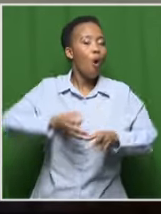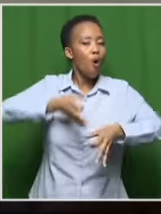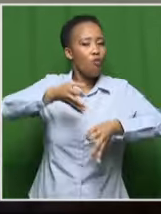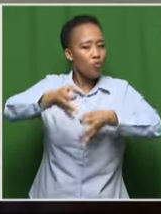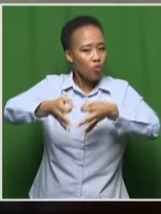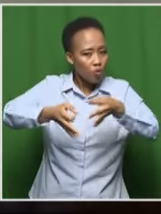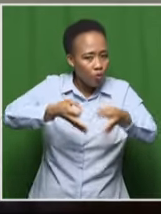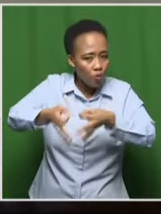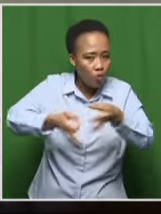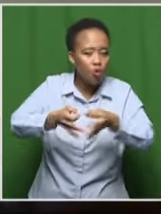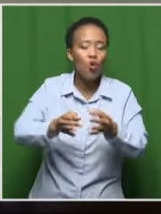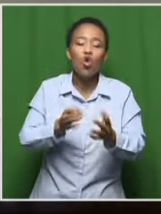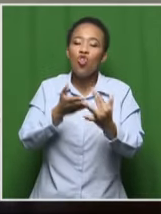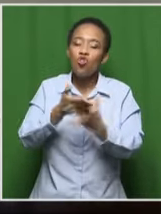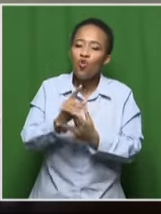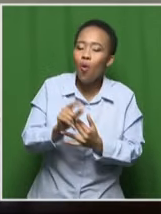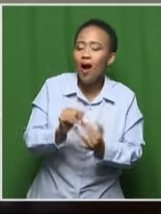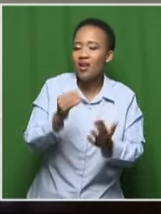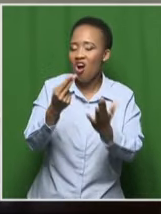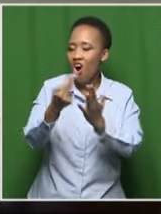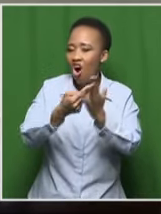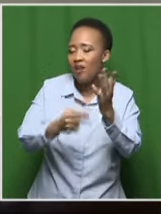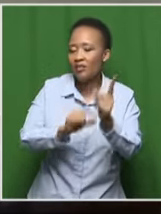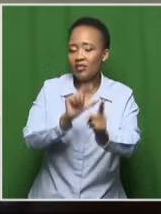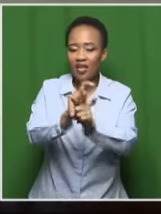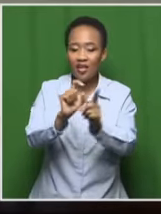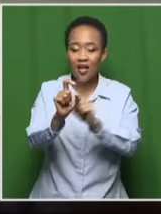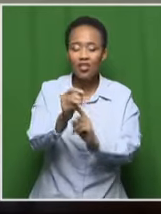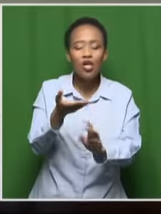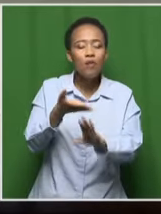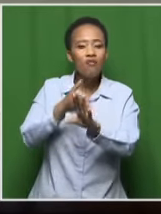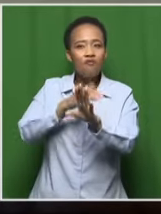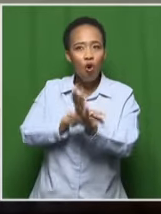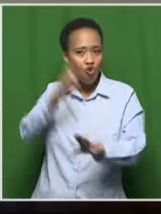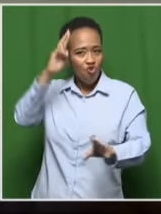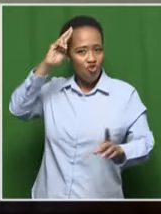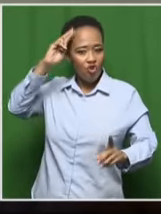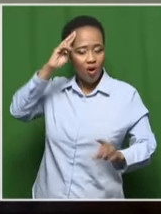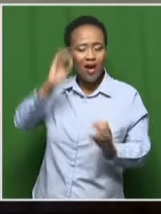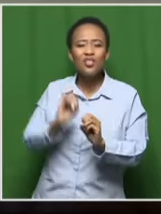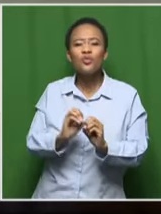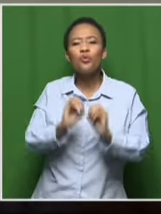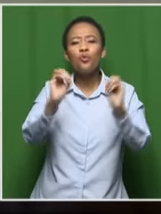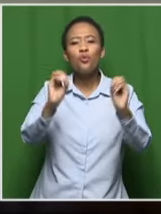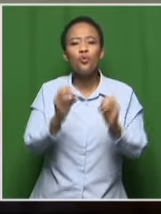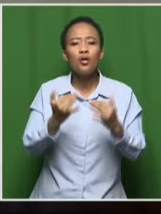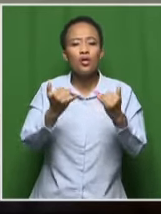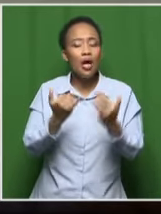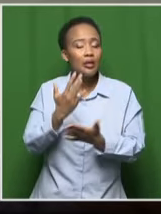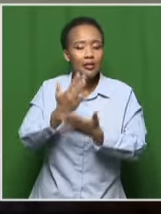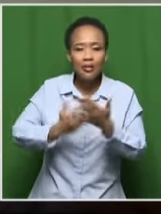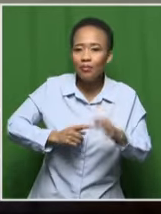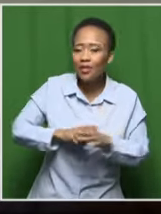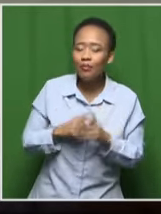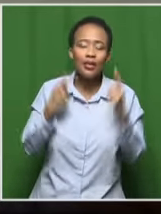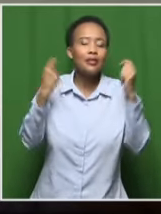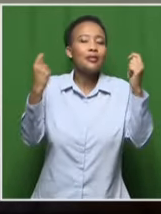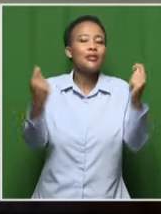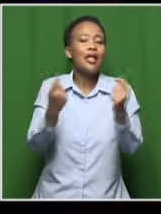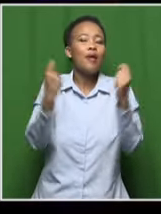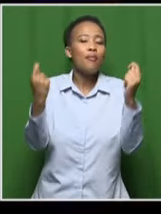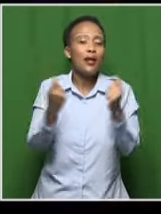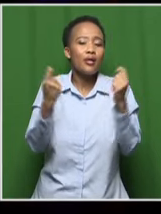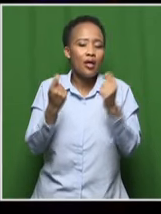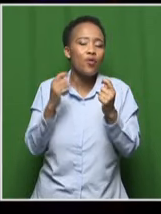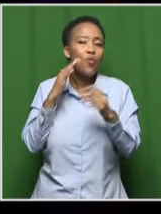through culture. In the past, they were not recognized. And it's good that they are celebrated sometimes across the Atlantic, not back